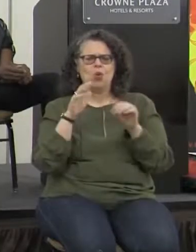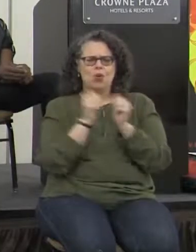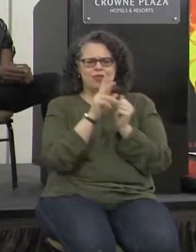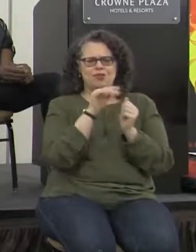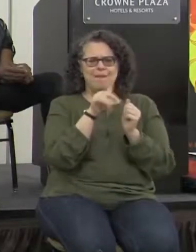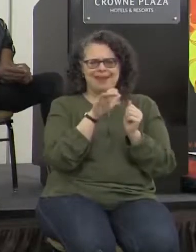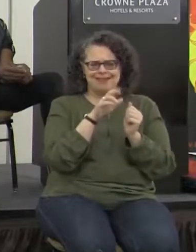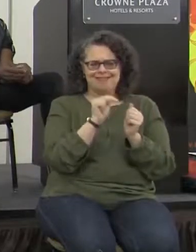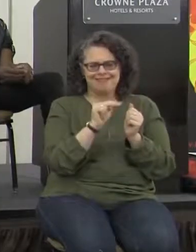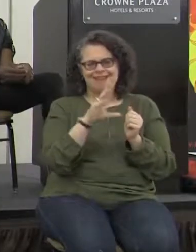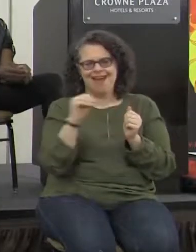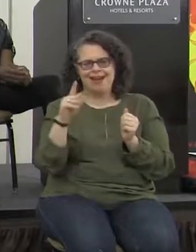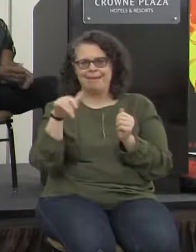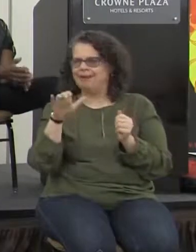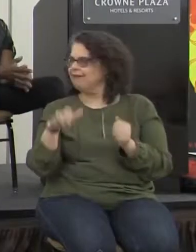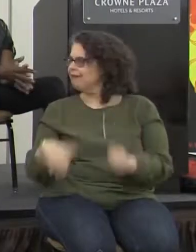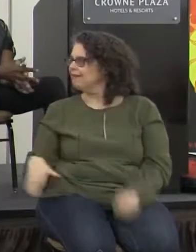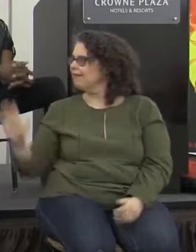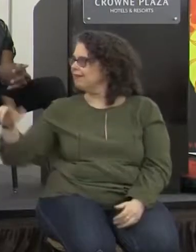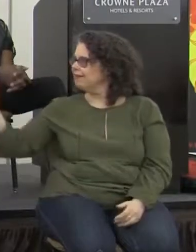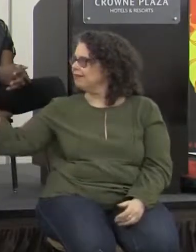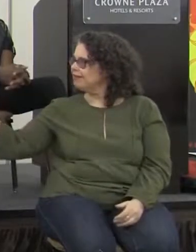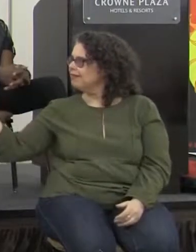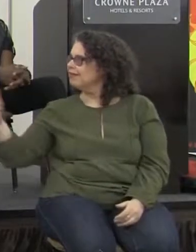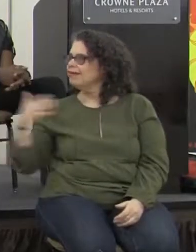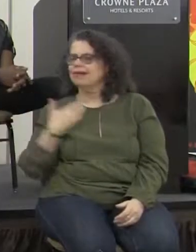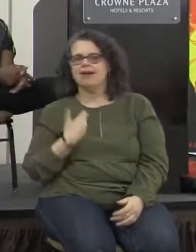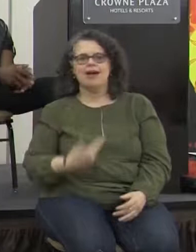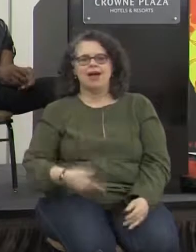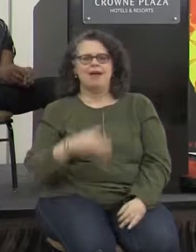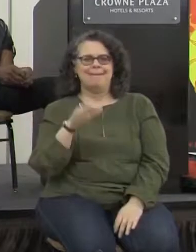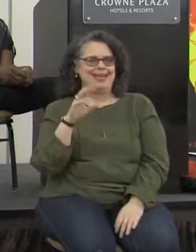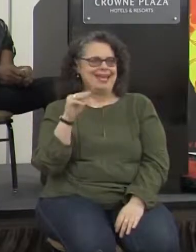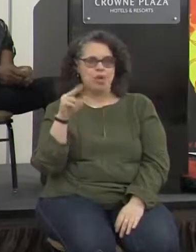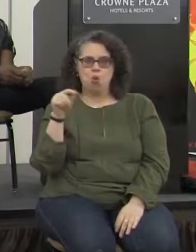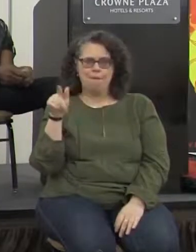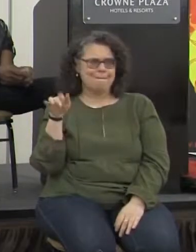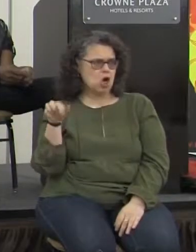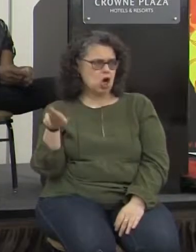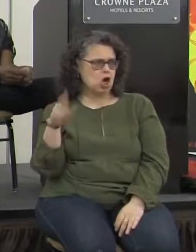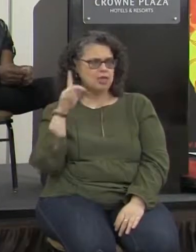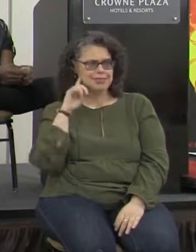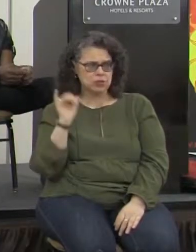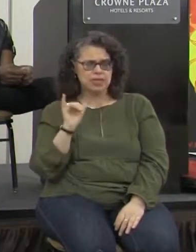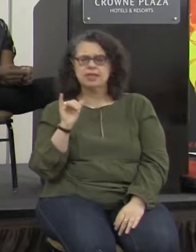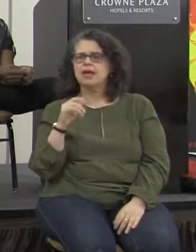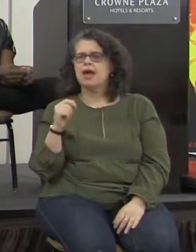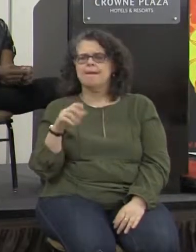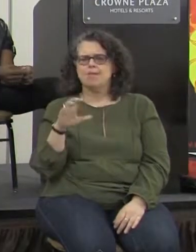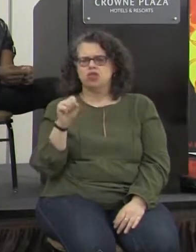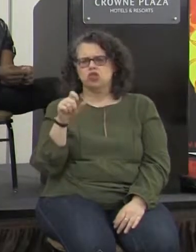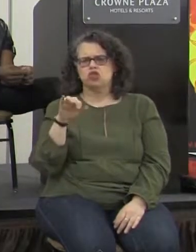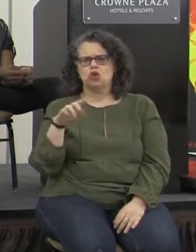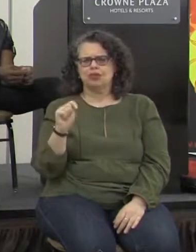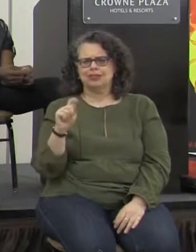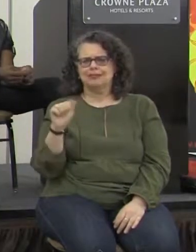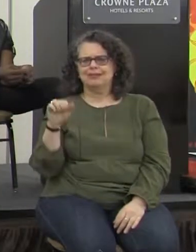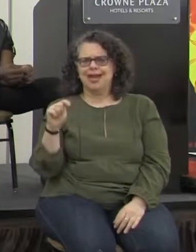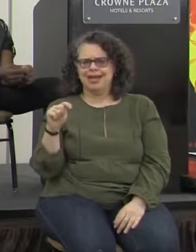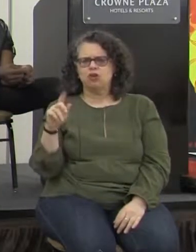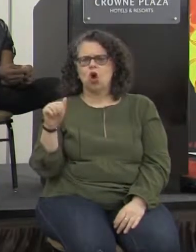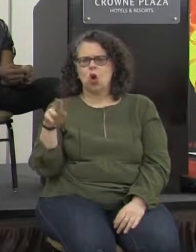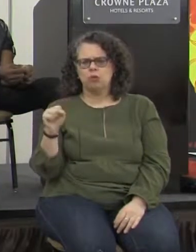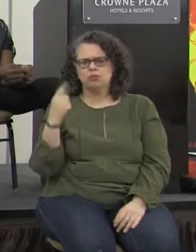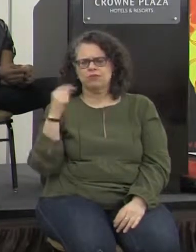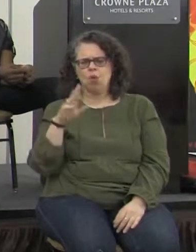Thank you so much. I'm EMR. I am currently the Sergeant at Arms for the Onyx